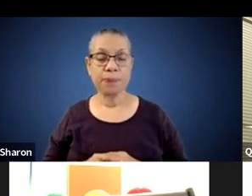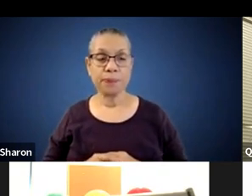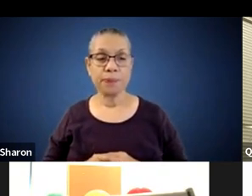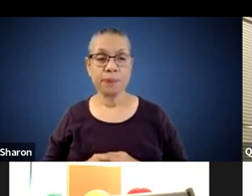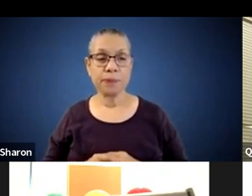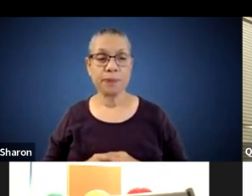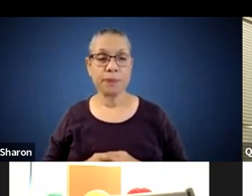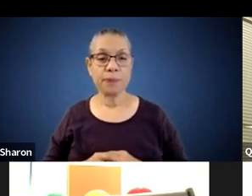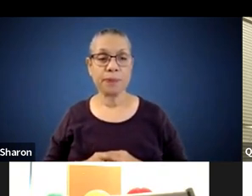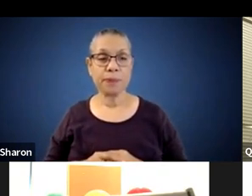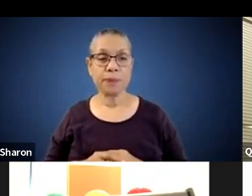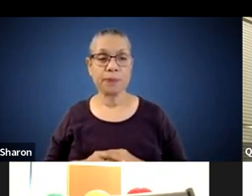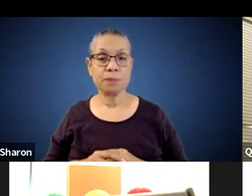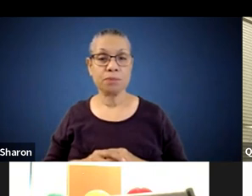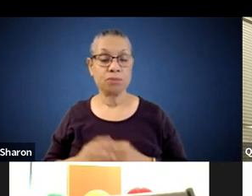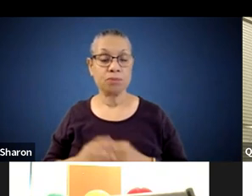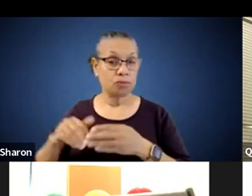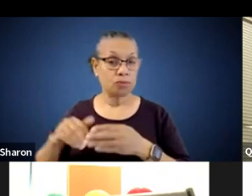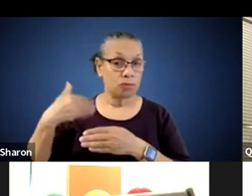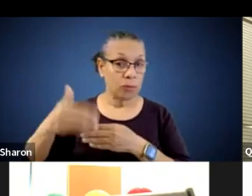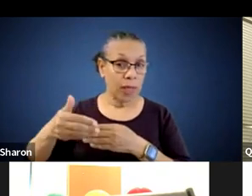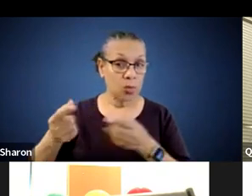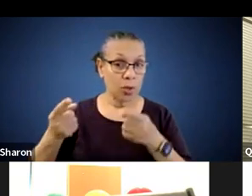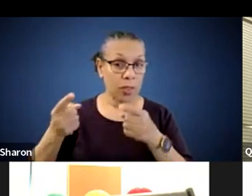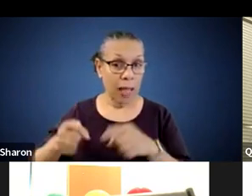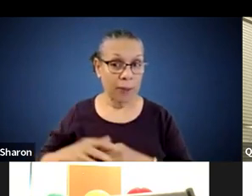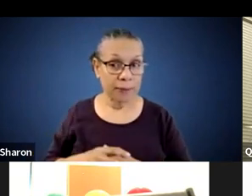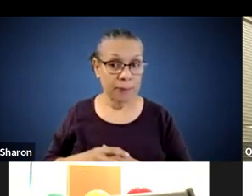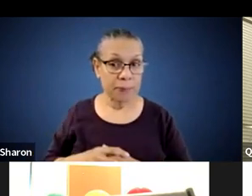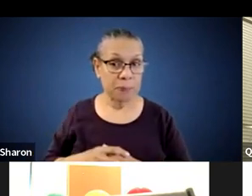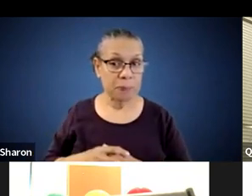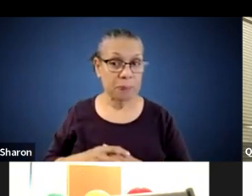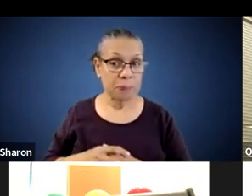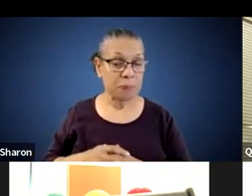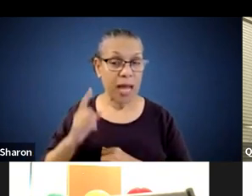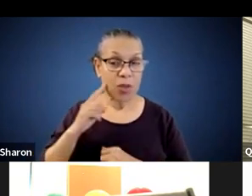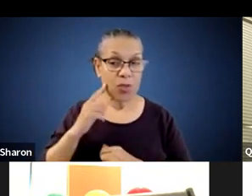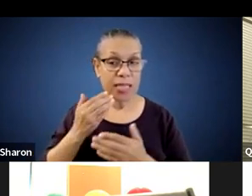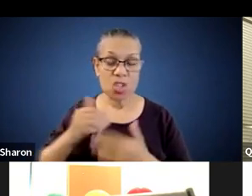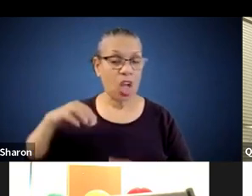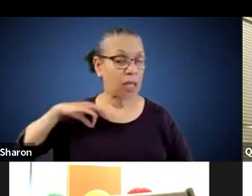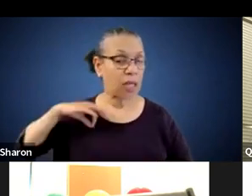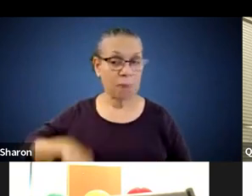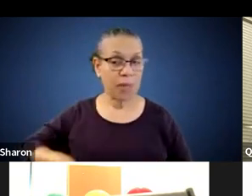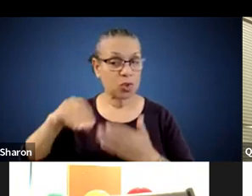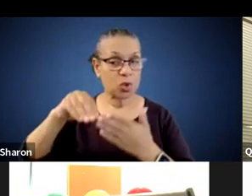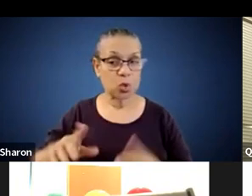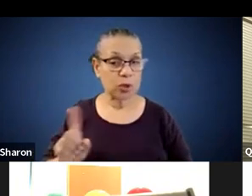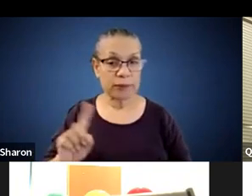the subsequent steps is something that I don't believe is is good for the students at all